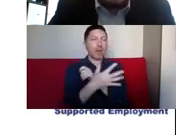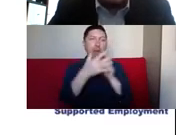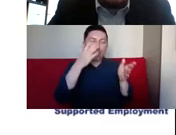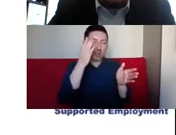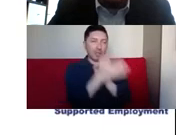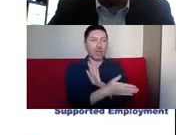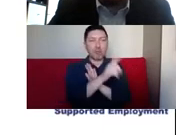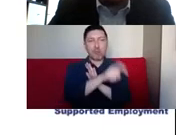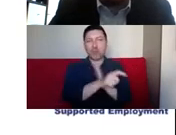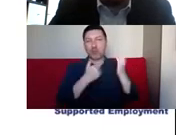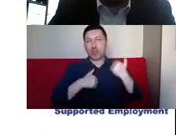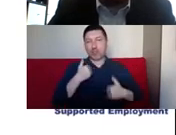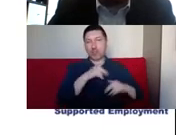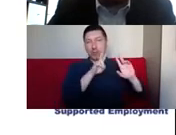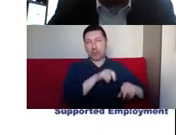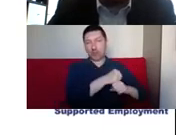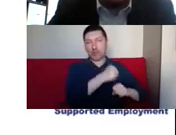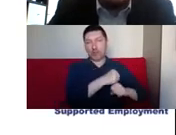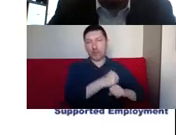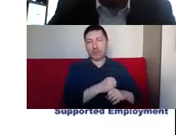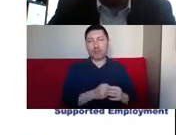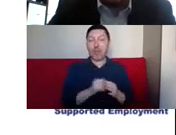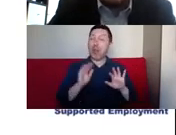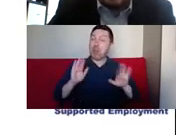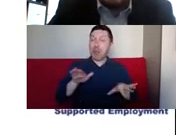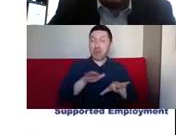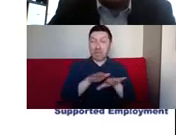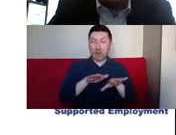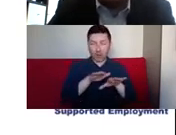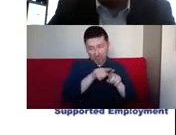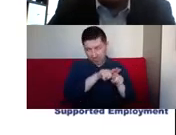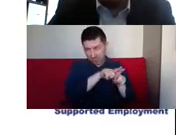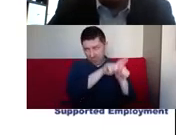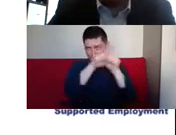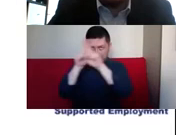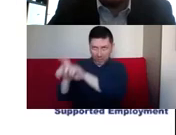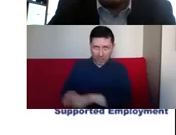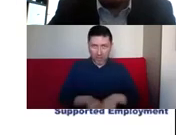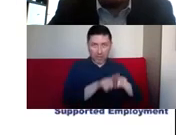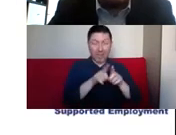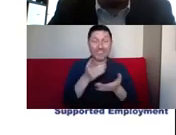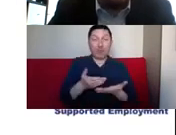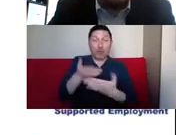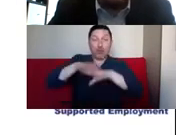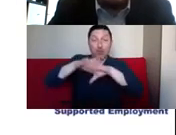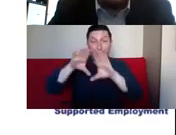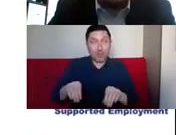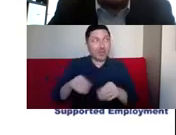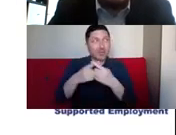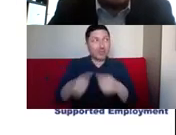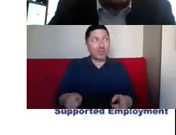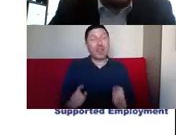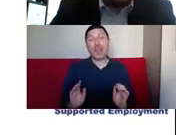the mindset of all stakeholders is key to the success of supported employment as an instrument for inclusive